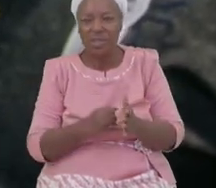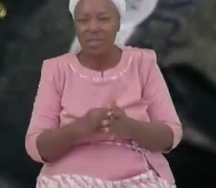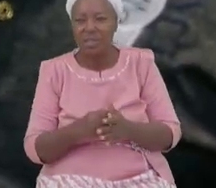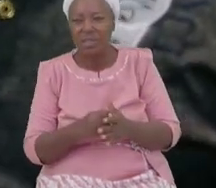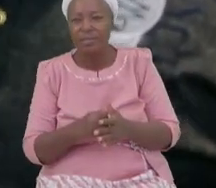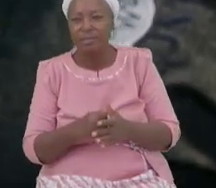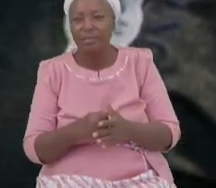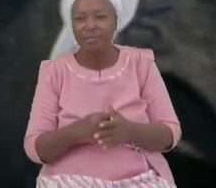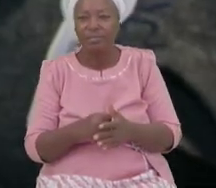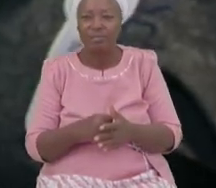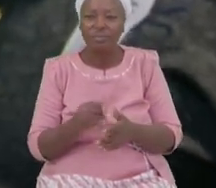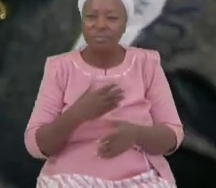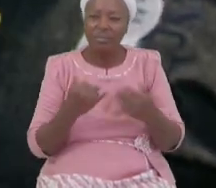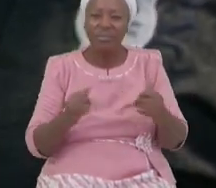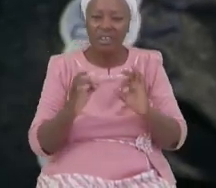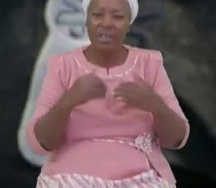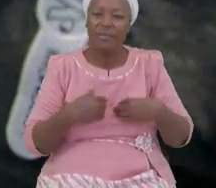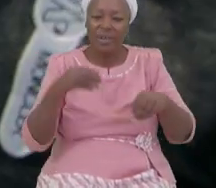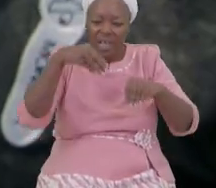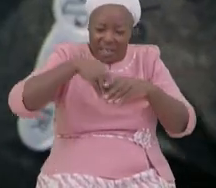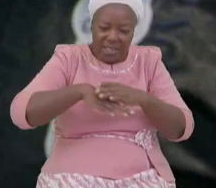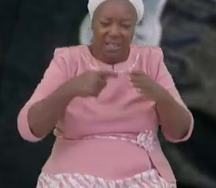now if you have entered the new year